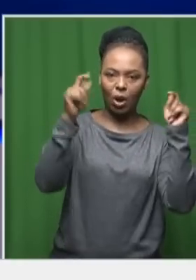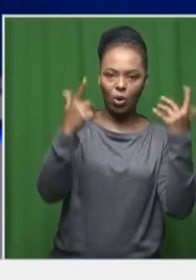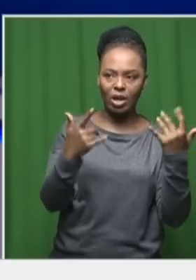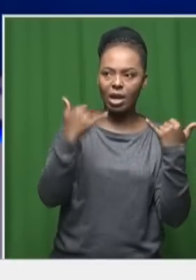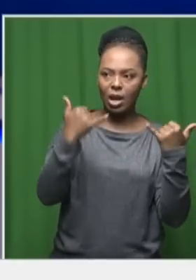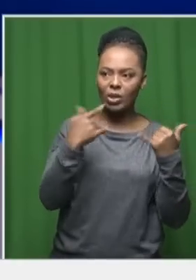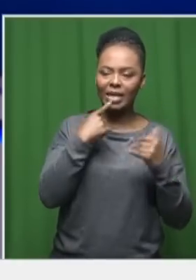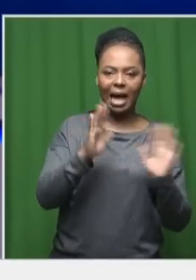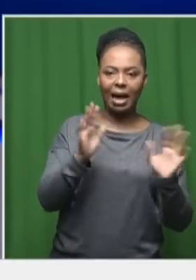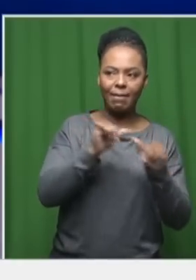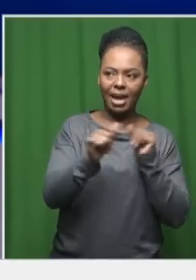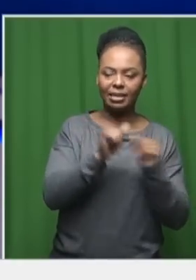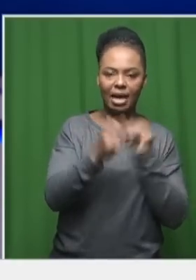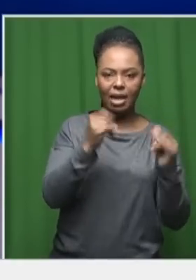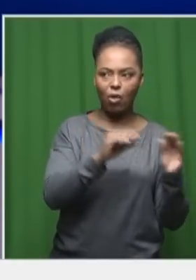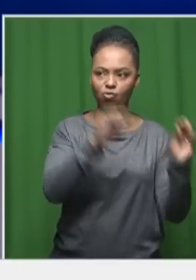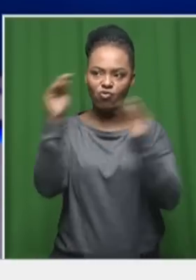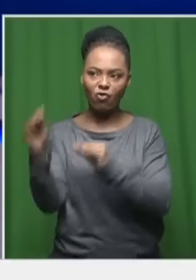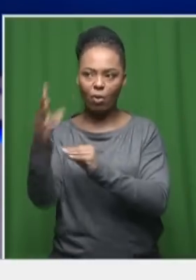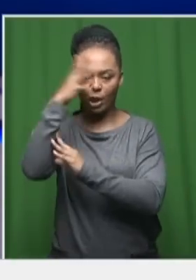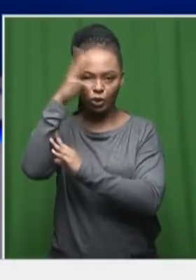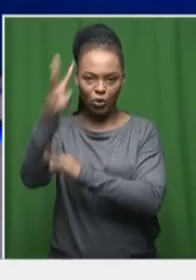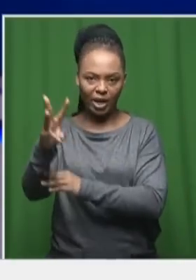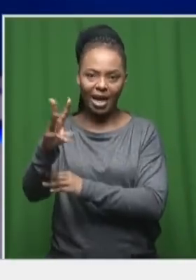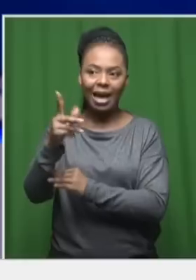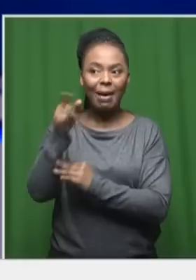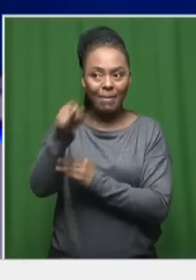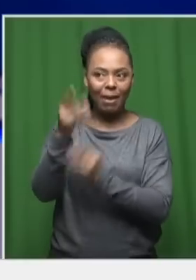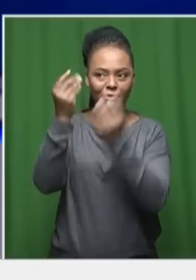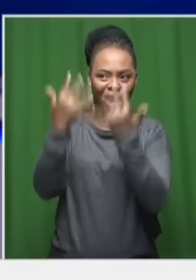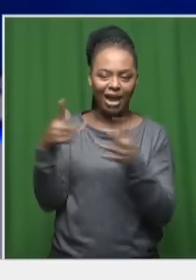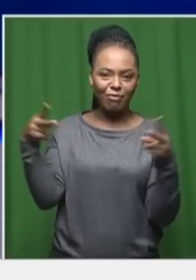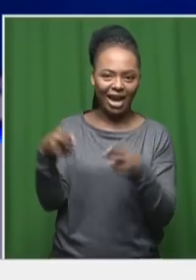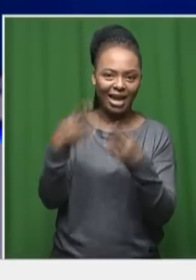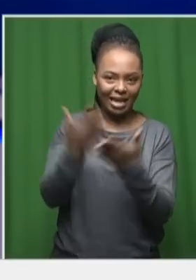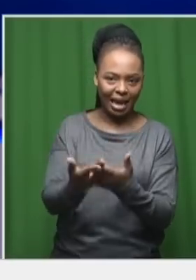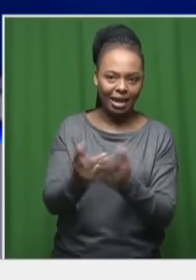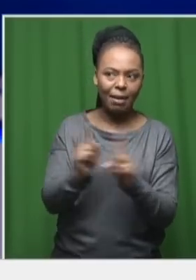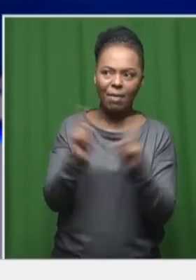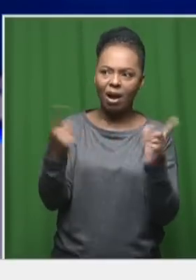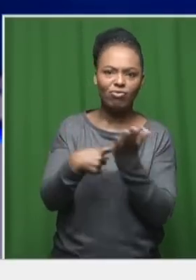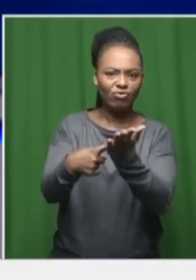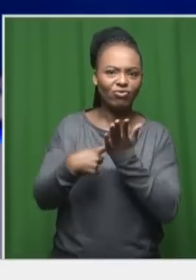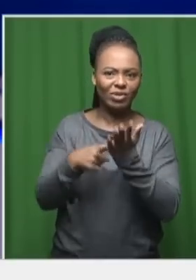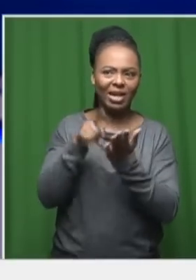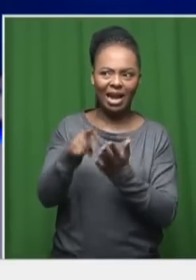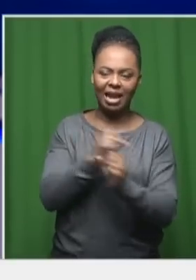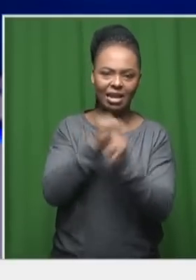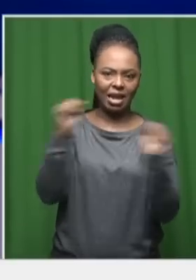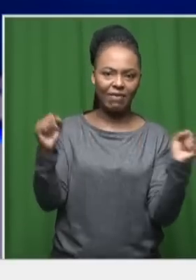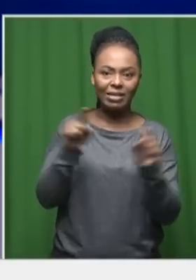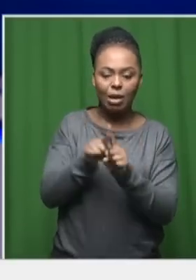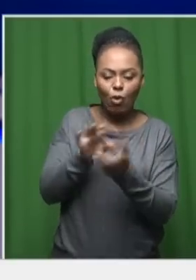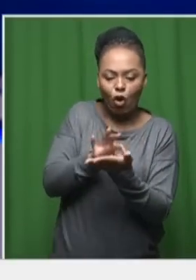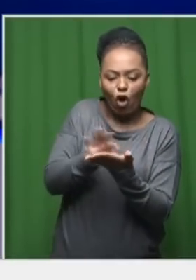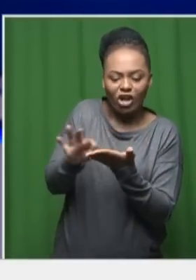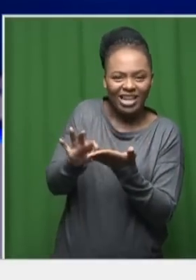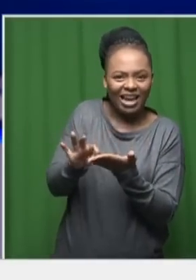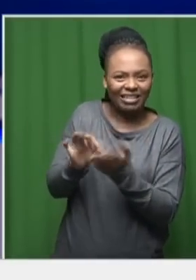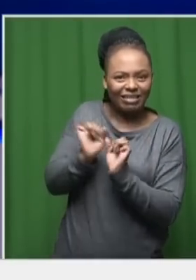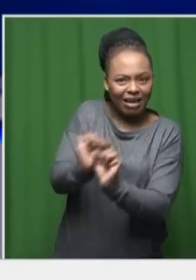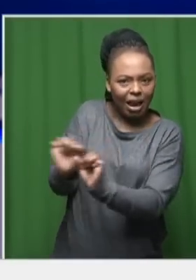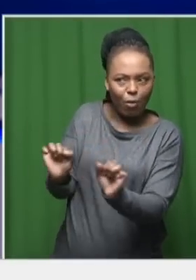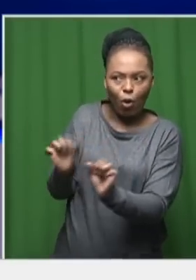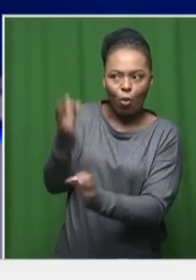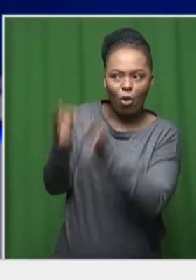to Pretoria to actually cut down on these. And then the second thing, which is we never discuss it, is, the contract that should exist between